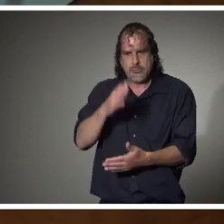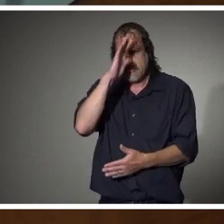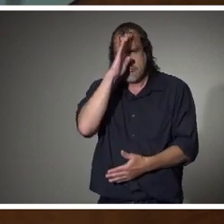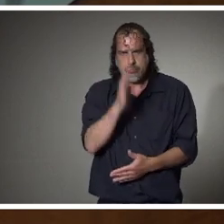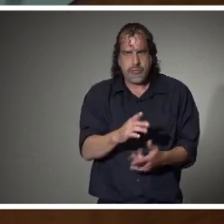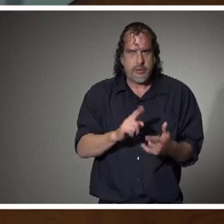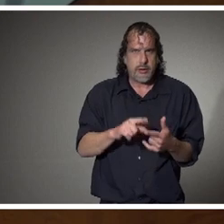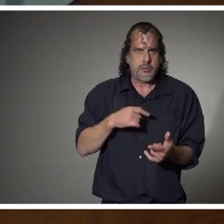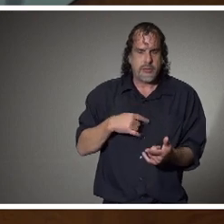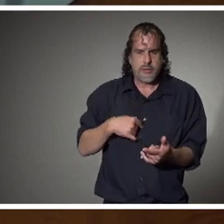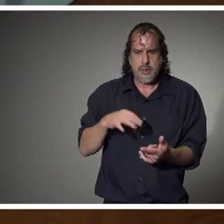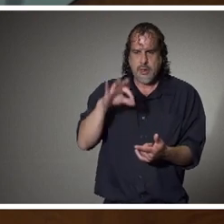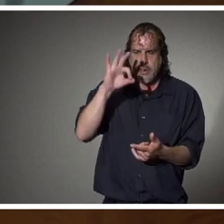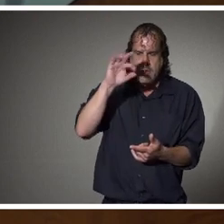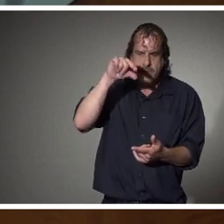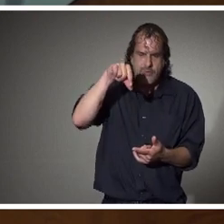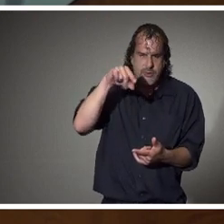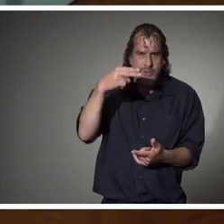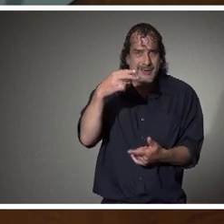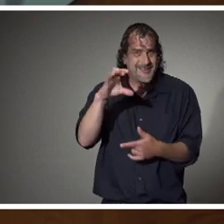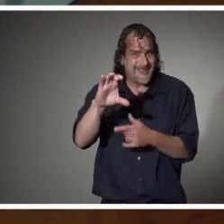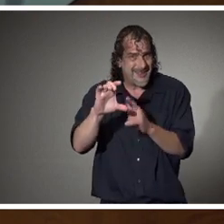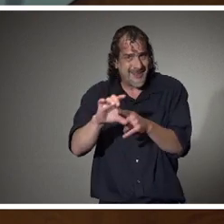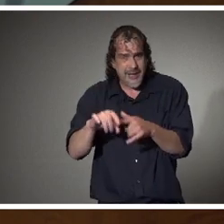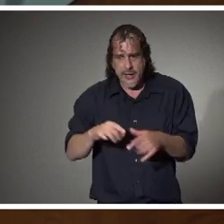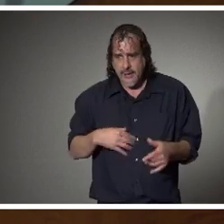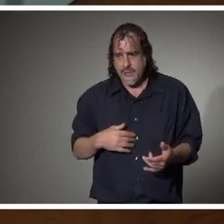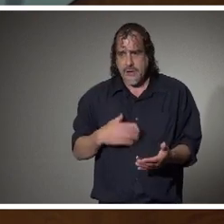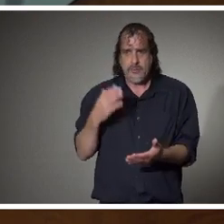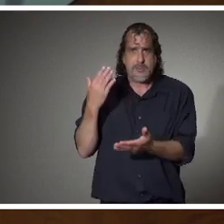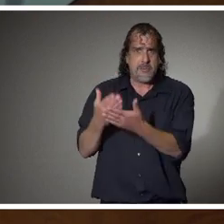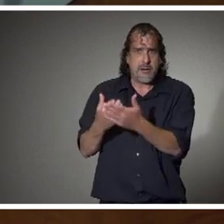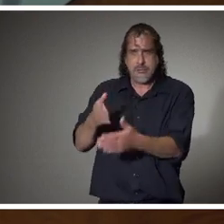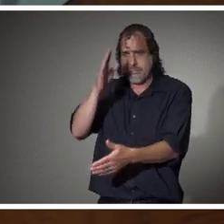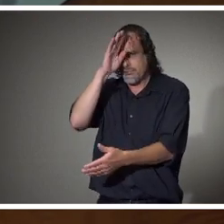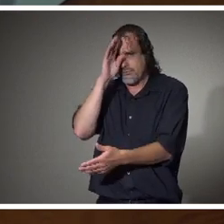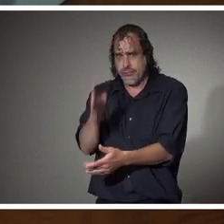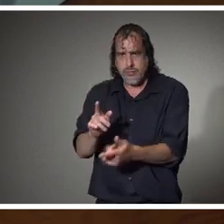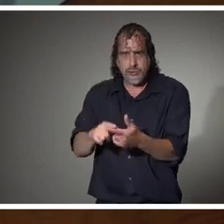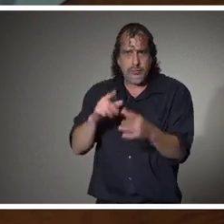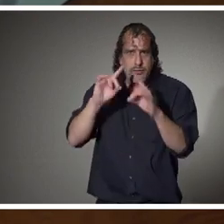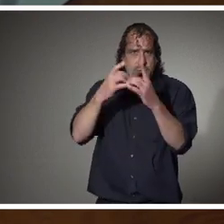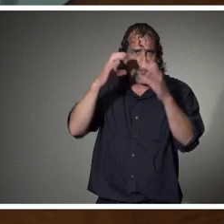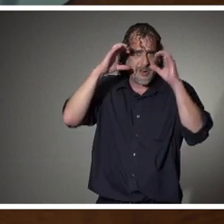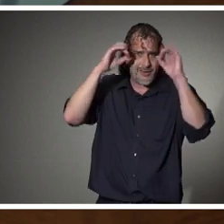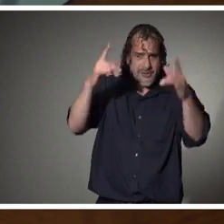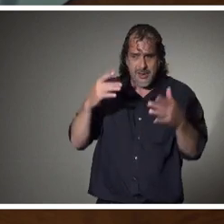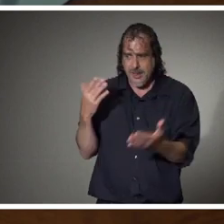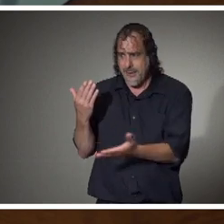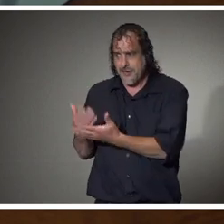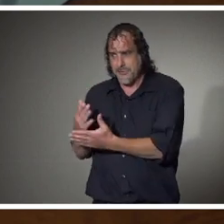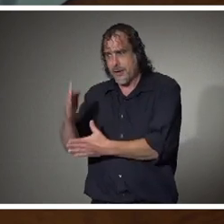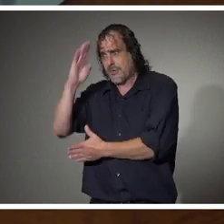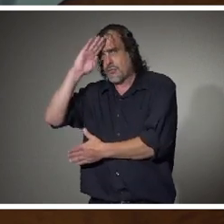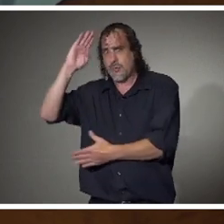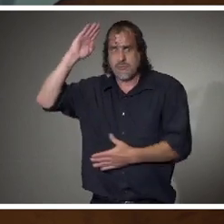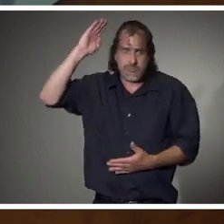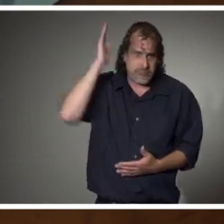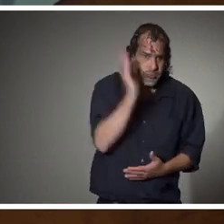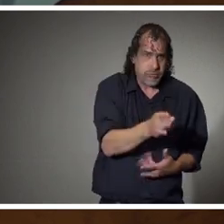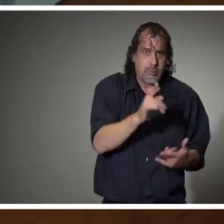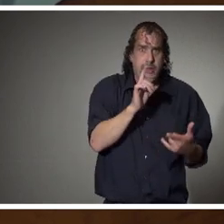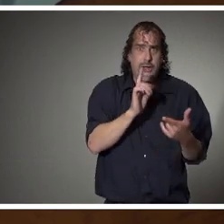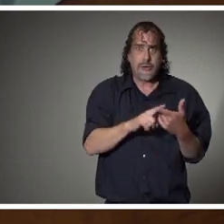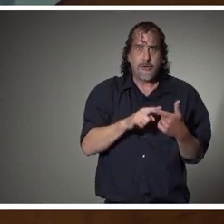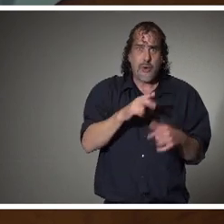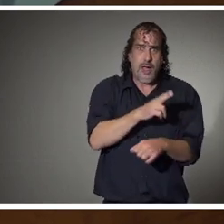to the FQHCs. There's CARES Act money that went to the Department of Education. There's CARES Act money that went directly